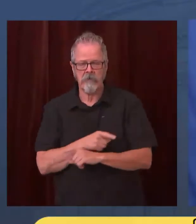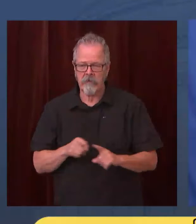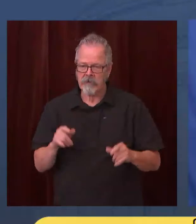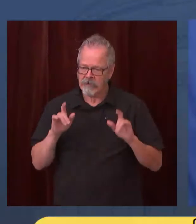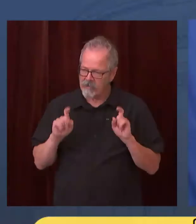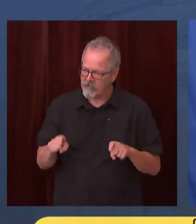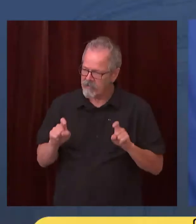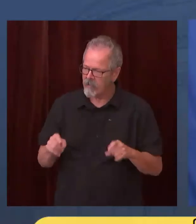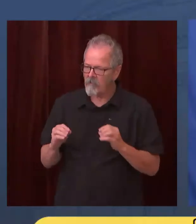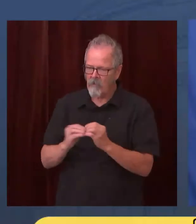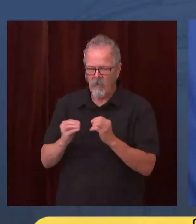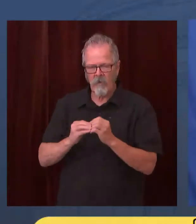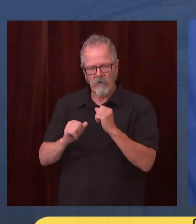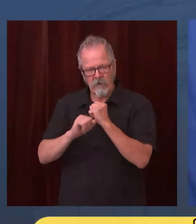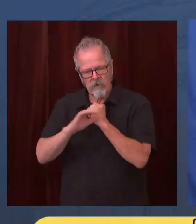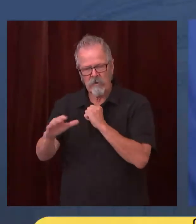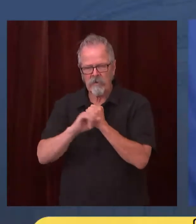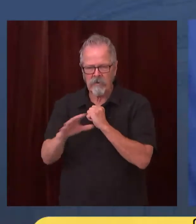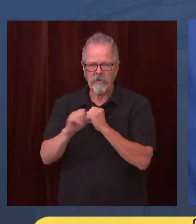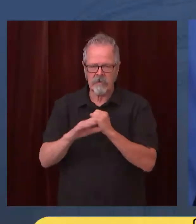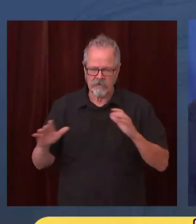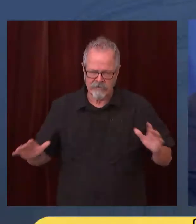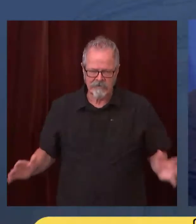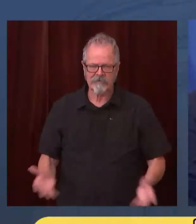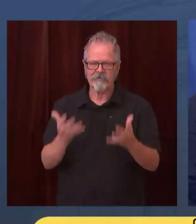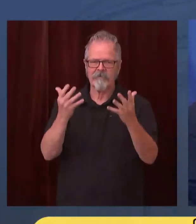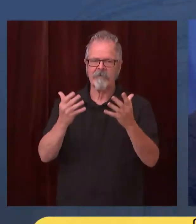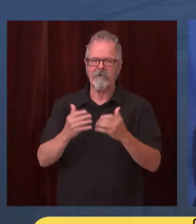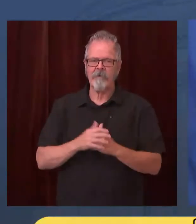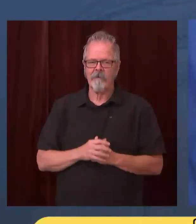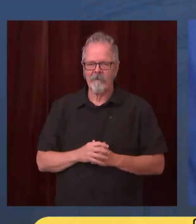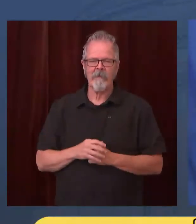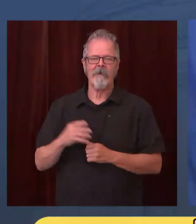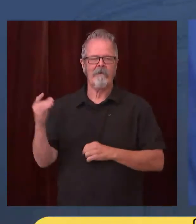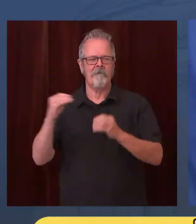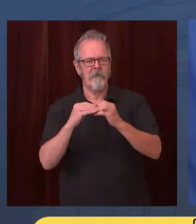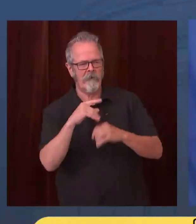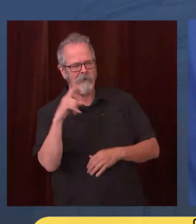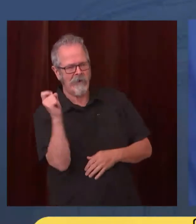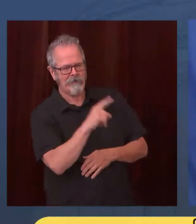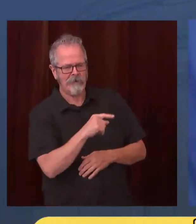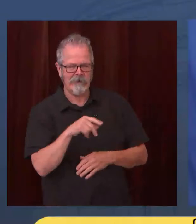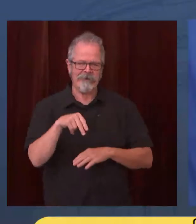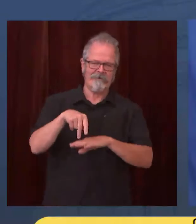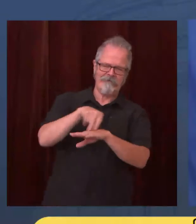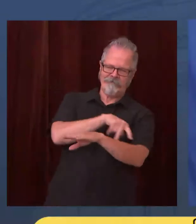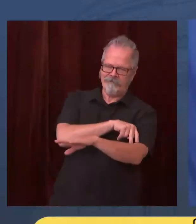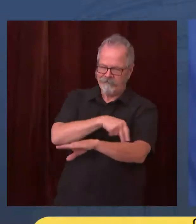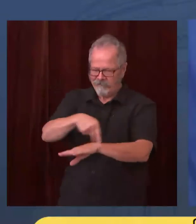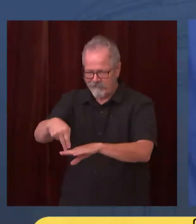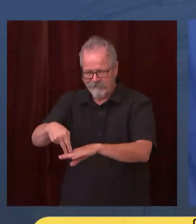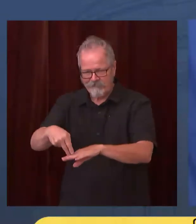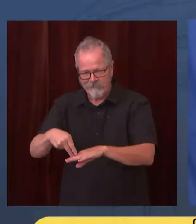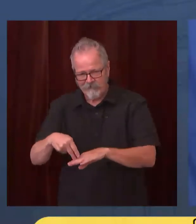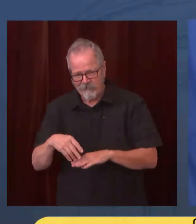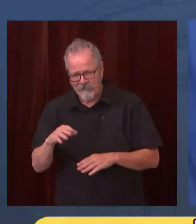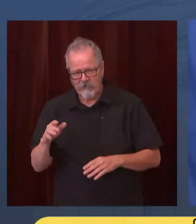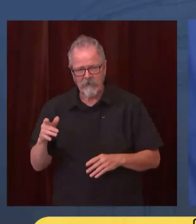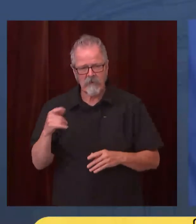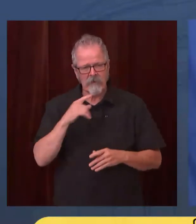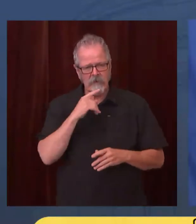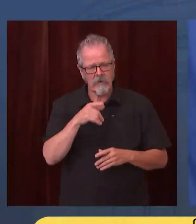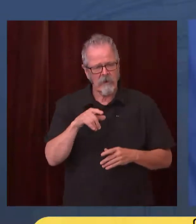people that are in that category. Secretary, can I ask you a couple questions too about the status of the healthcare system and the strain? Yeah.